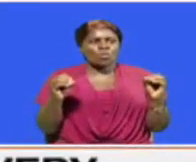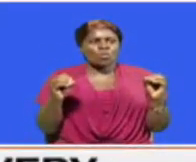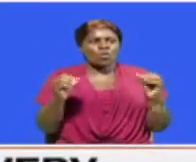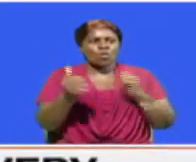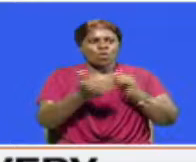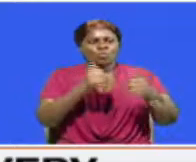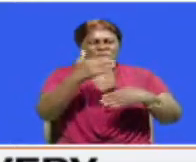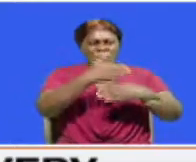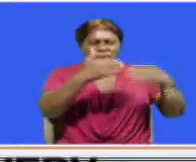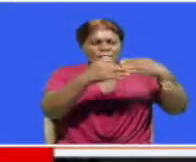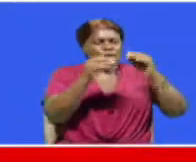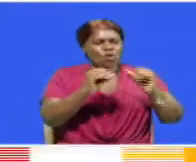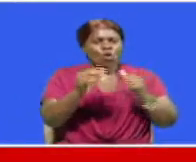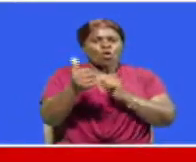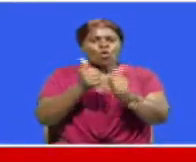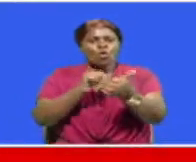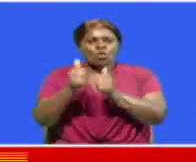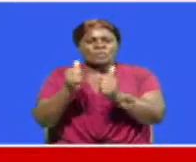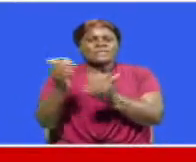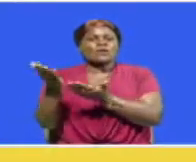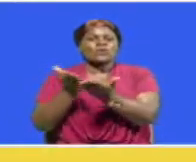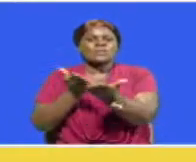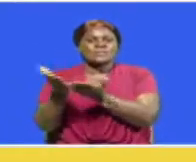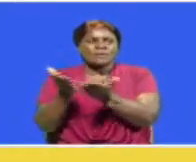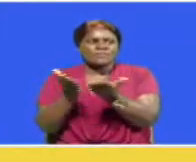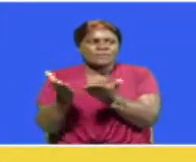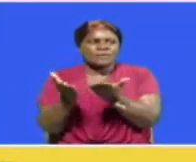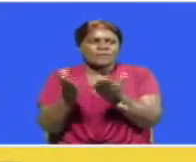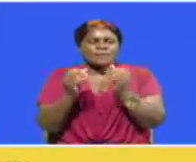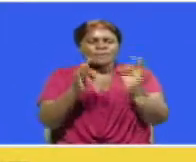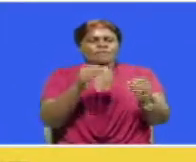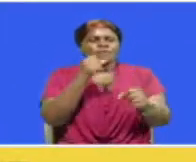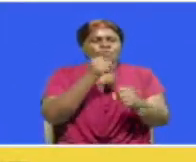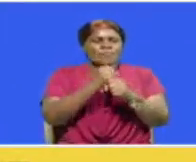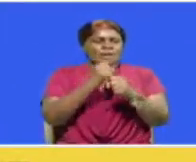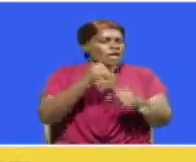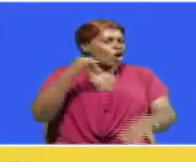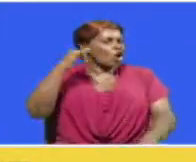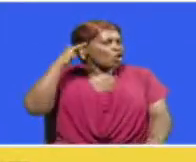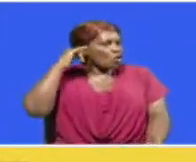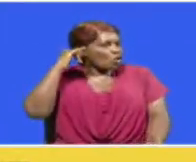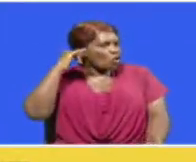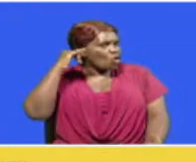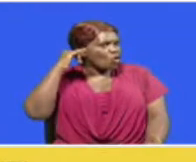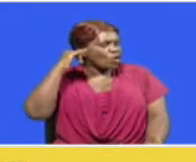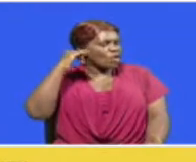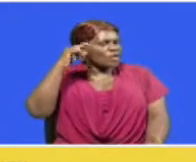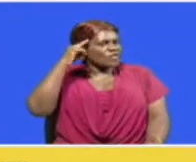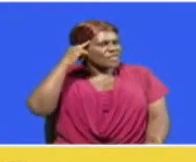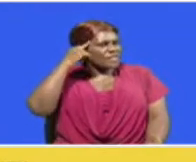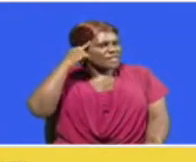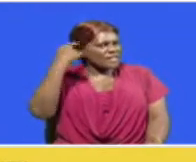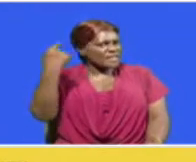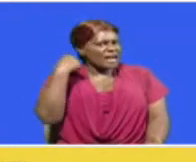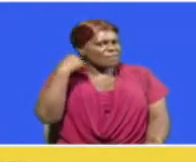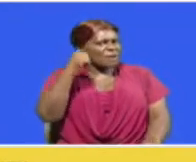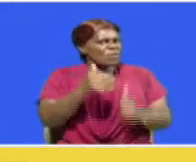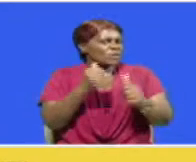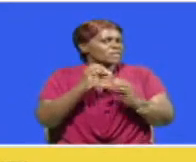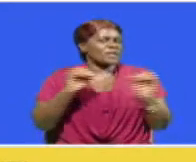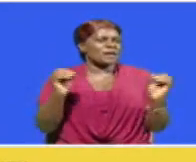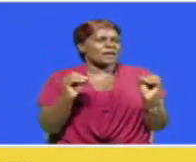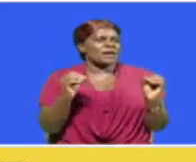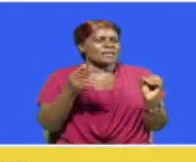competing on infrastructure. We should be competing on service, okay? So if you're making a call, for instance, you don't pause to think, which number am I calling? Is